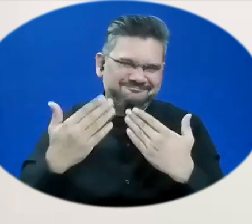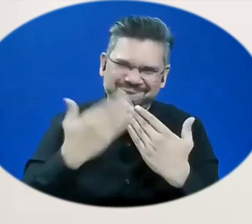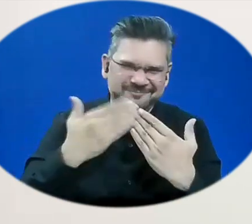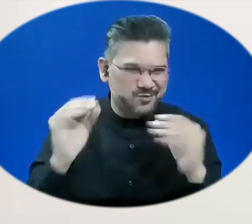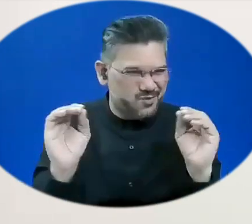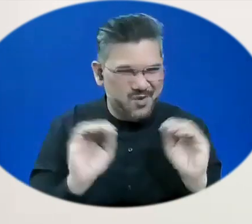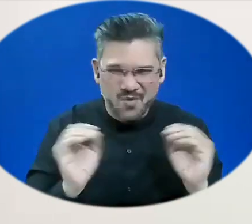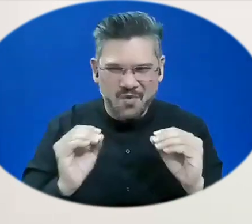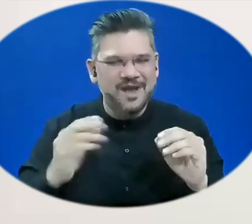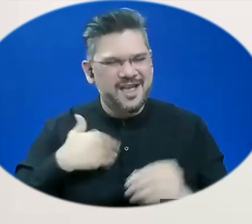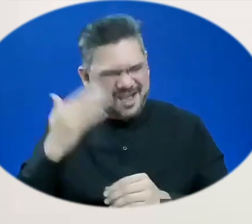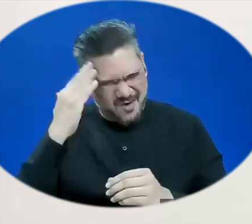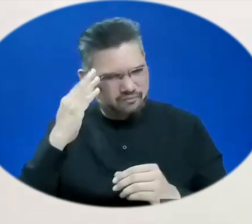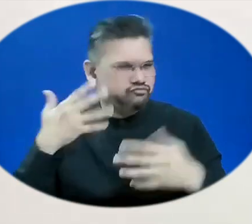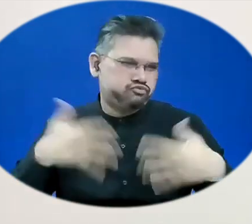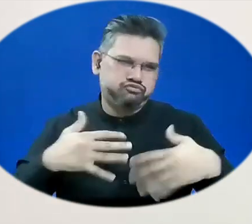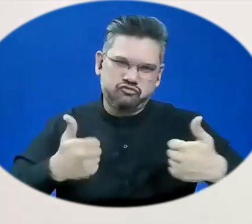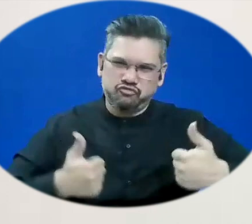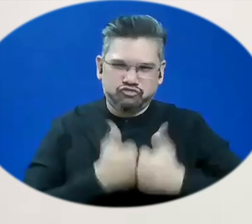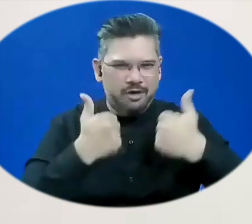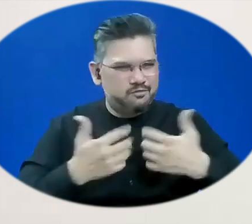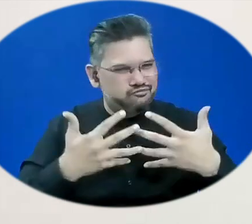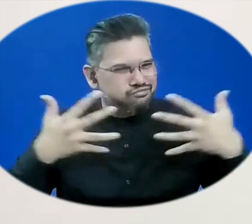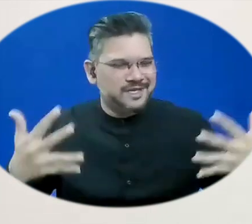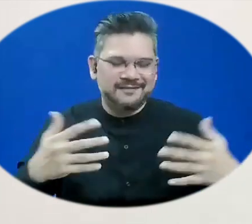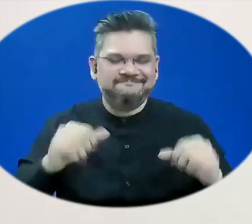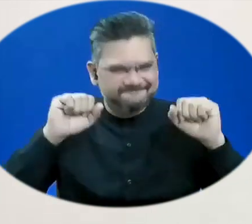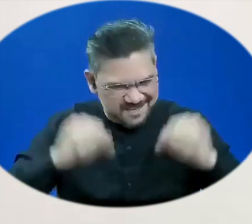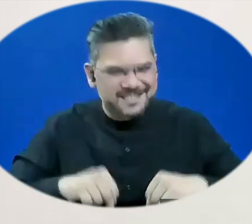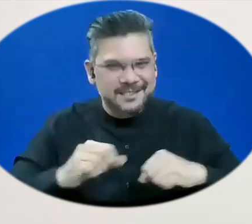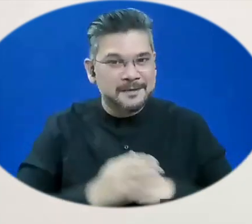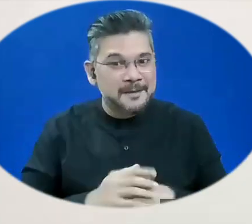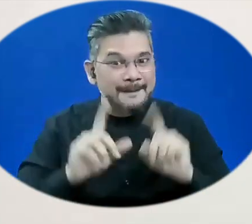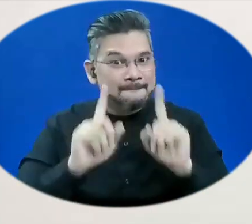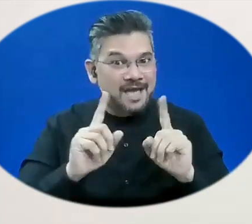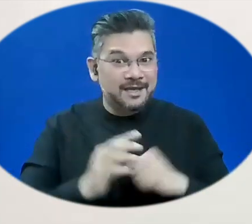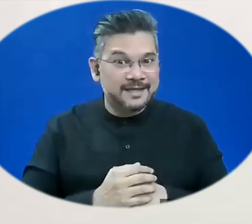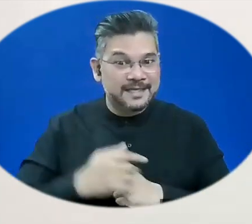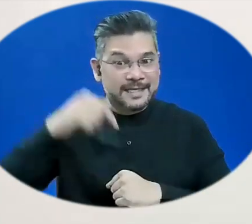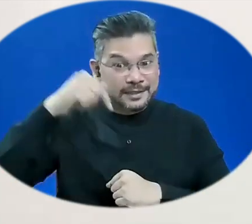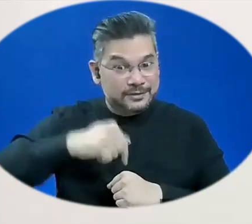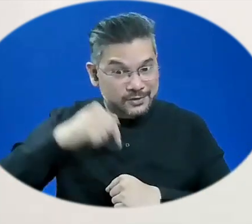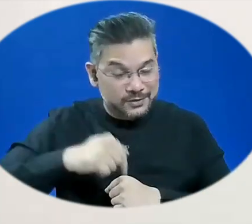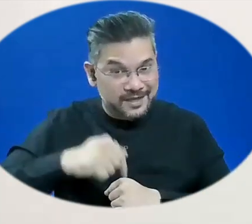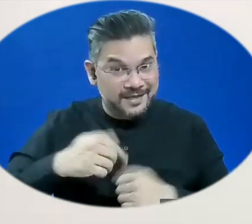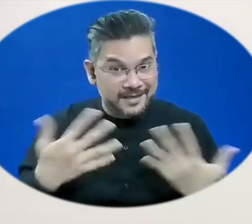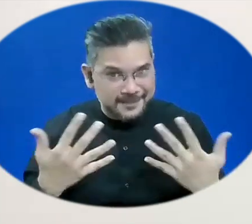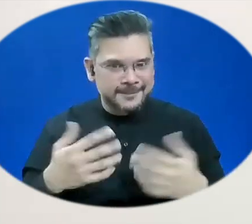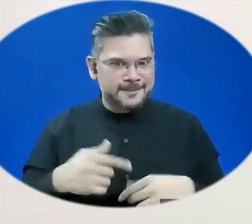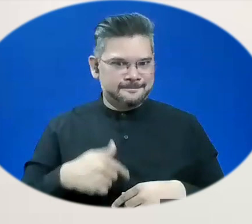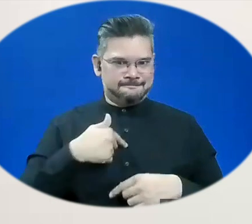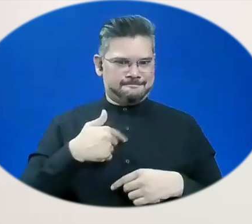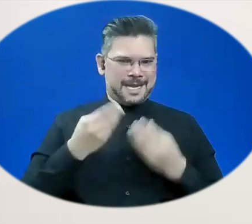extremely challenging at times. But however, today we're focusing on how we have turned our challenges